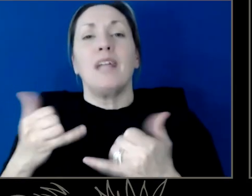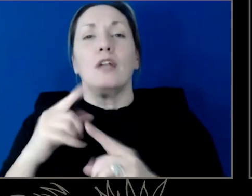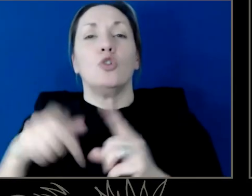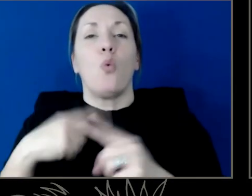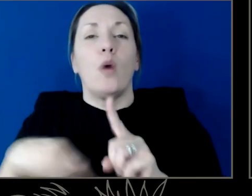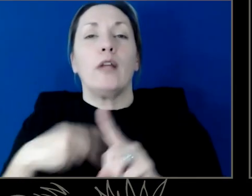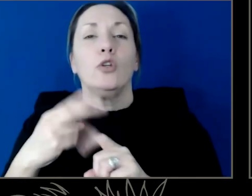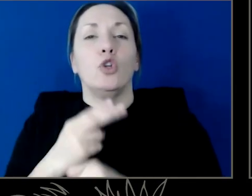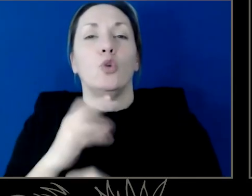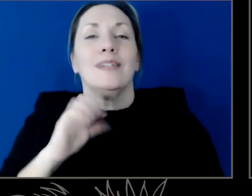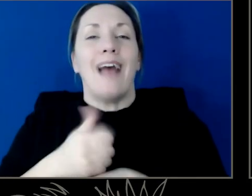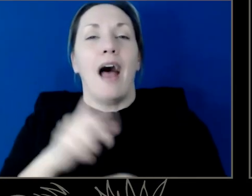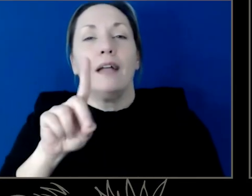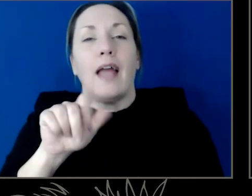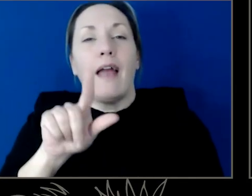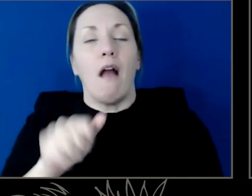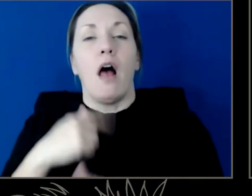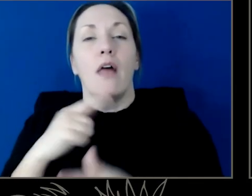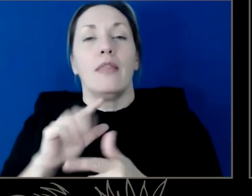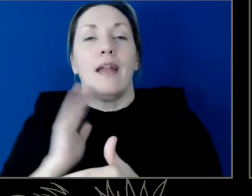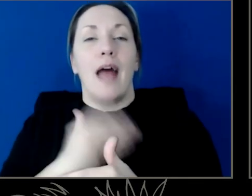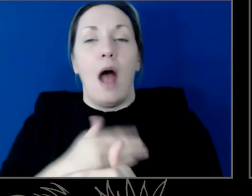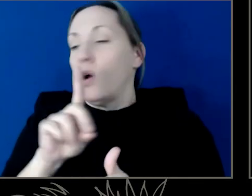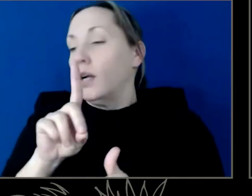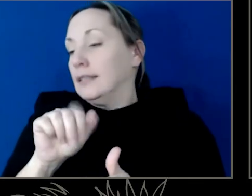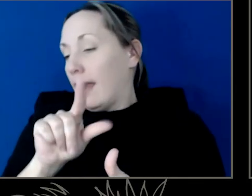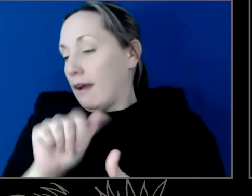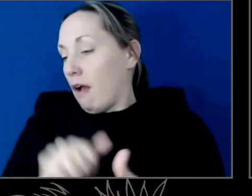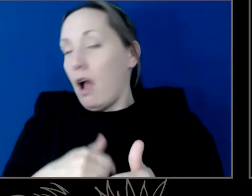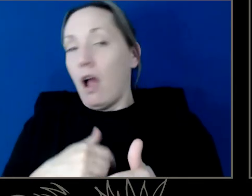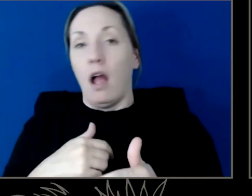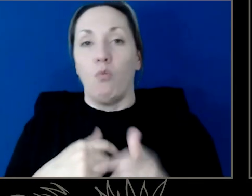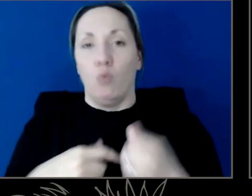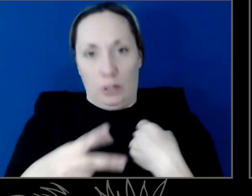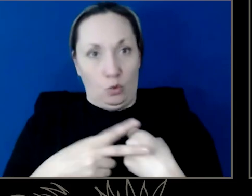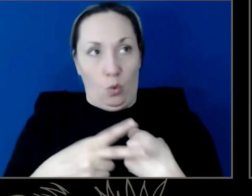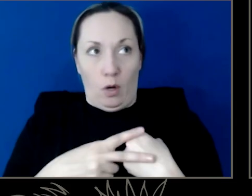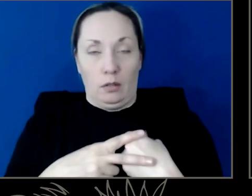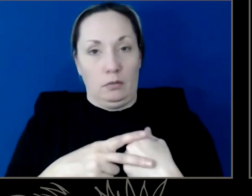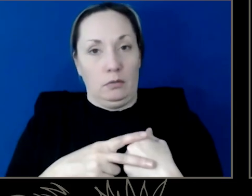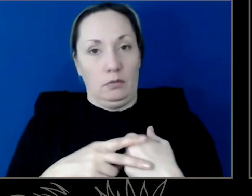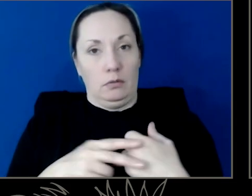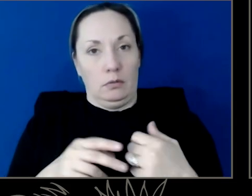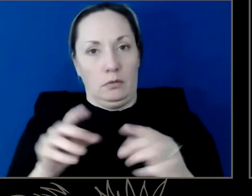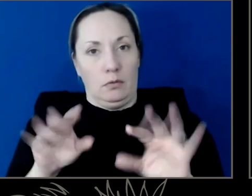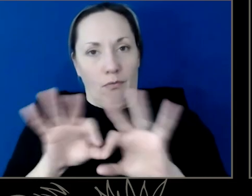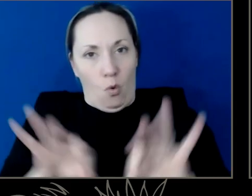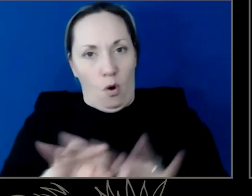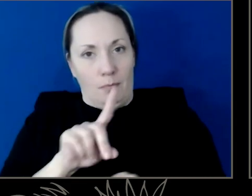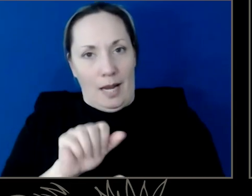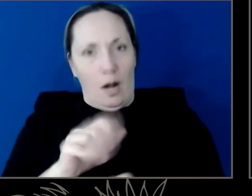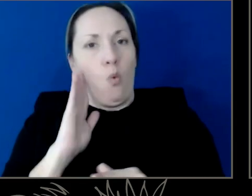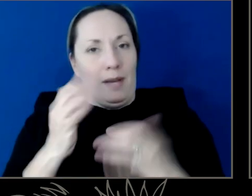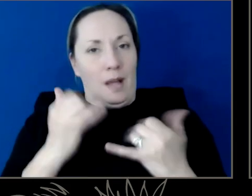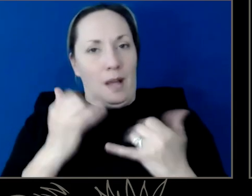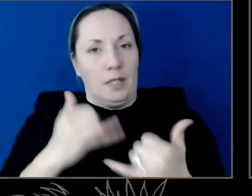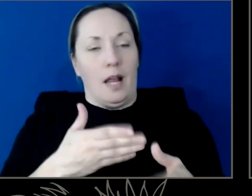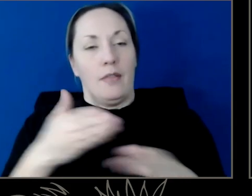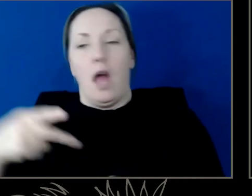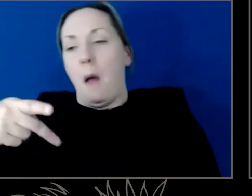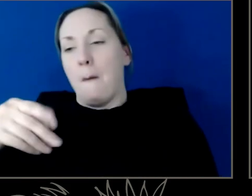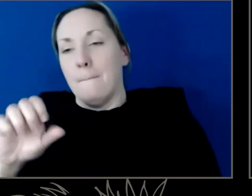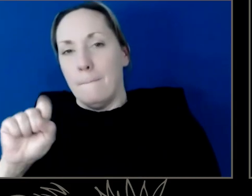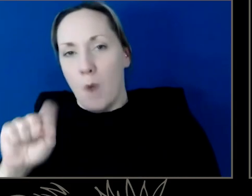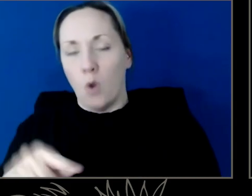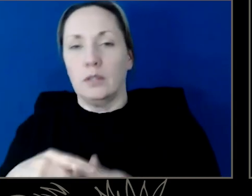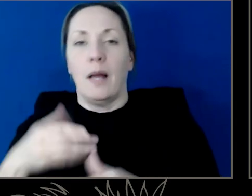data, then our data, which is storing the form data, will be updated. Then you have post, which does the post request,